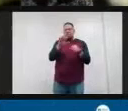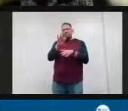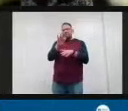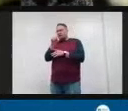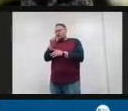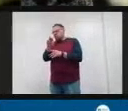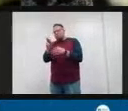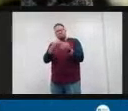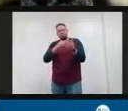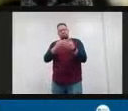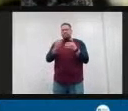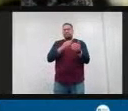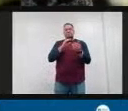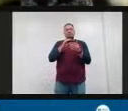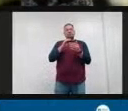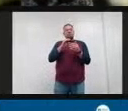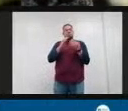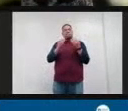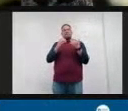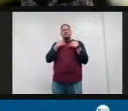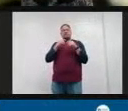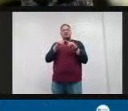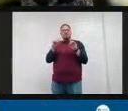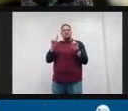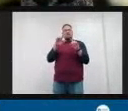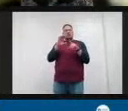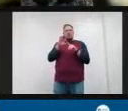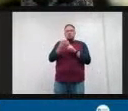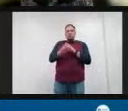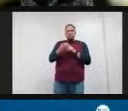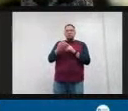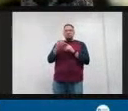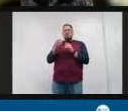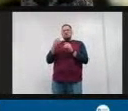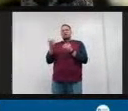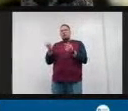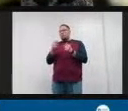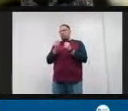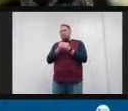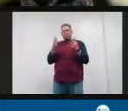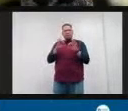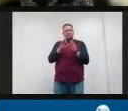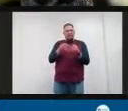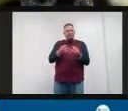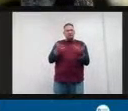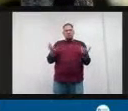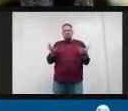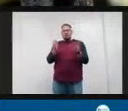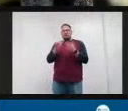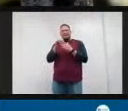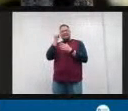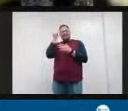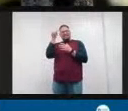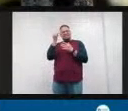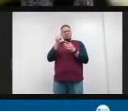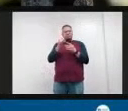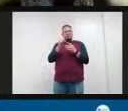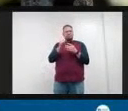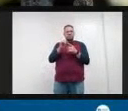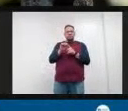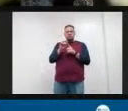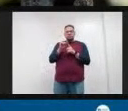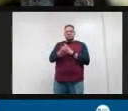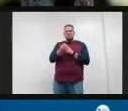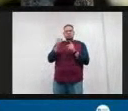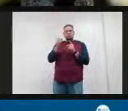one may come from a different culture, or a child may come without their families, a variety of circumstances could be